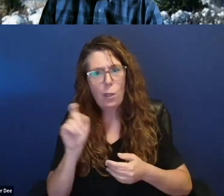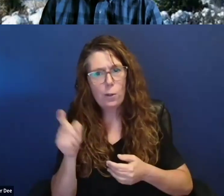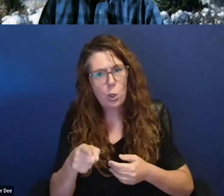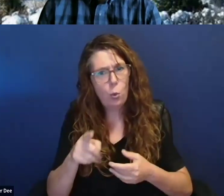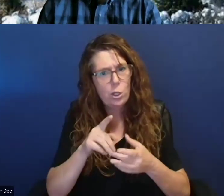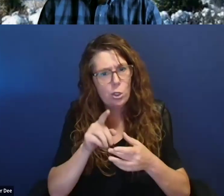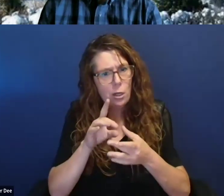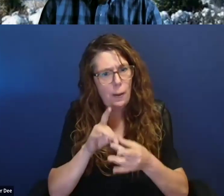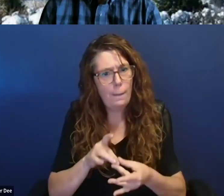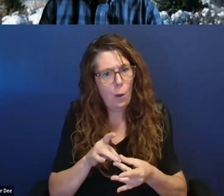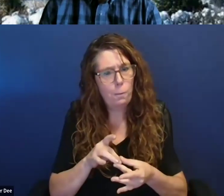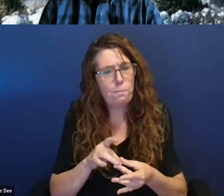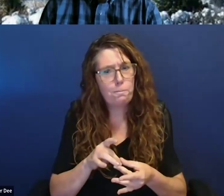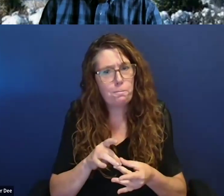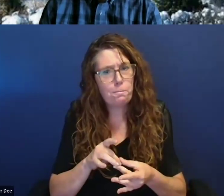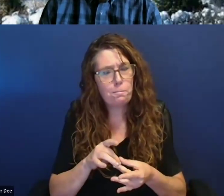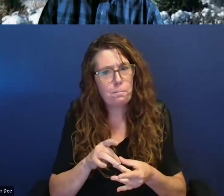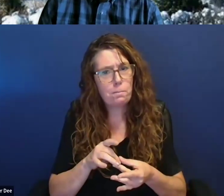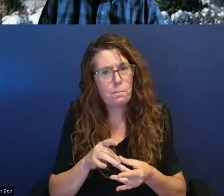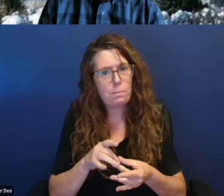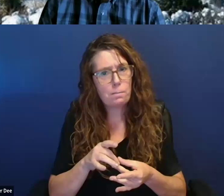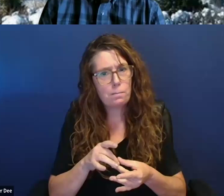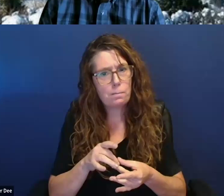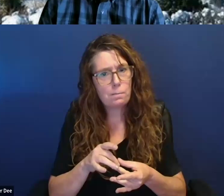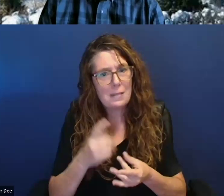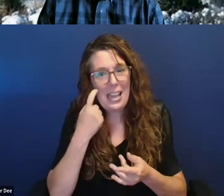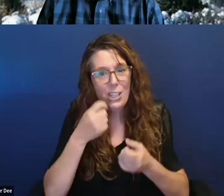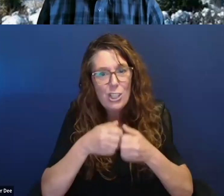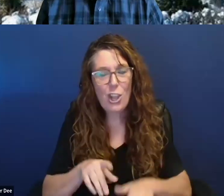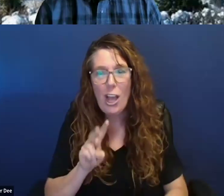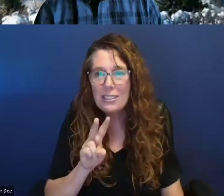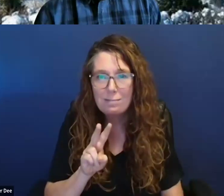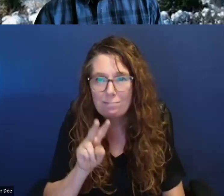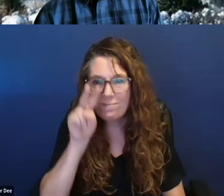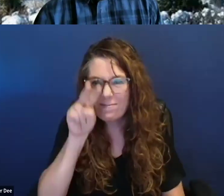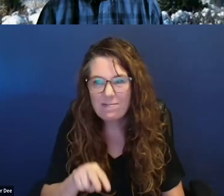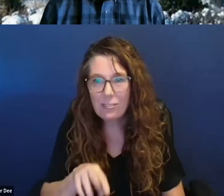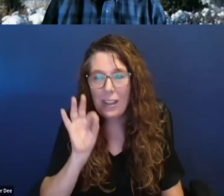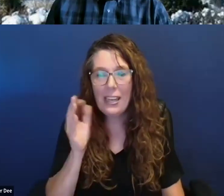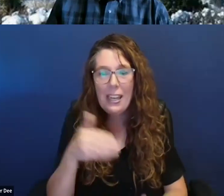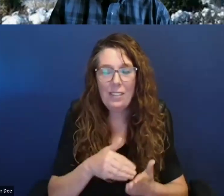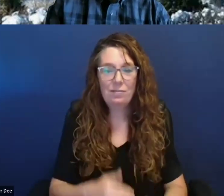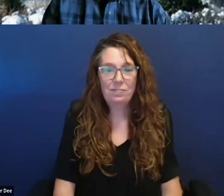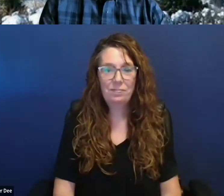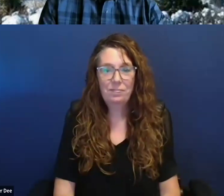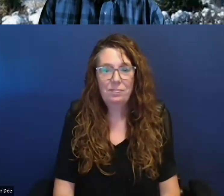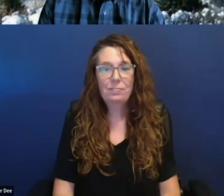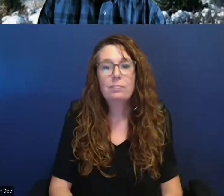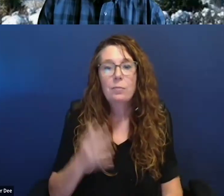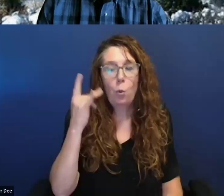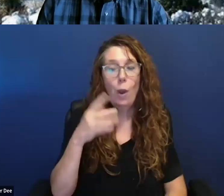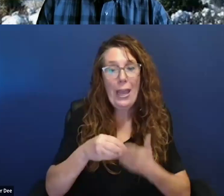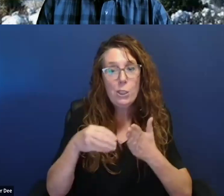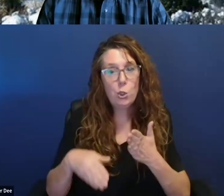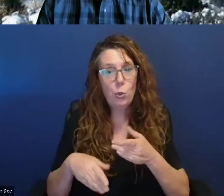on whether or not I'm sorry, I just lost it, but I'm going to try to find it back. Why